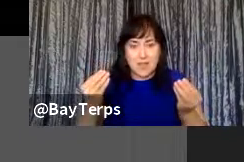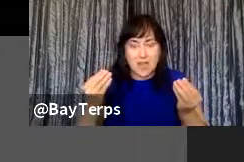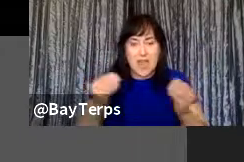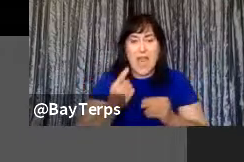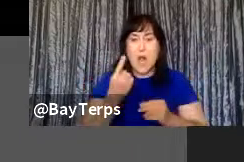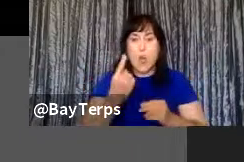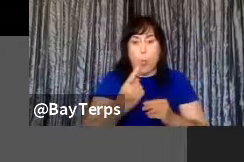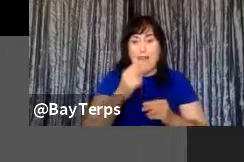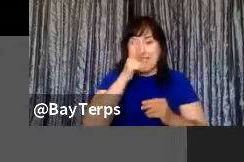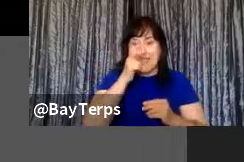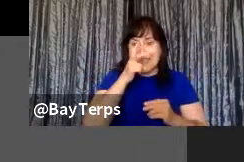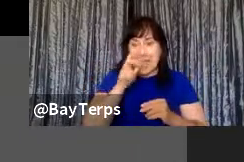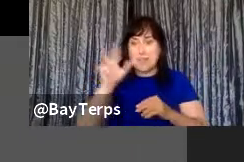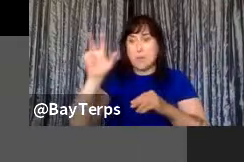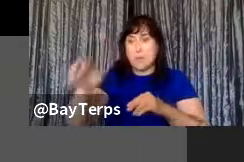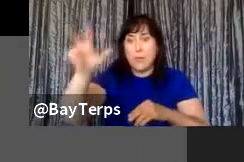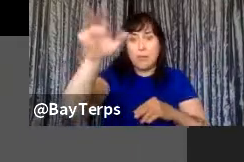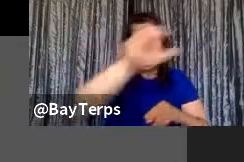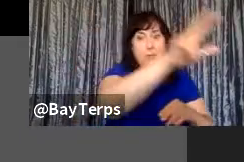tree to tree. And when it does so,